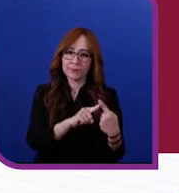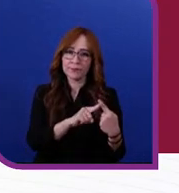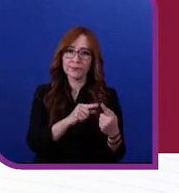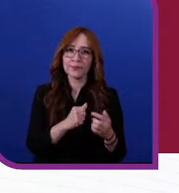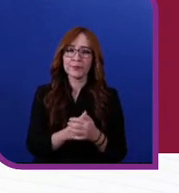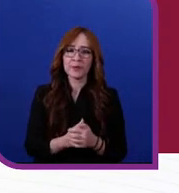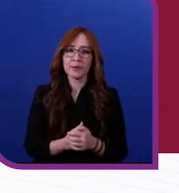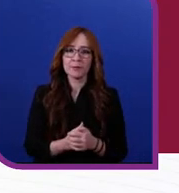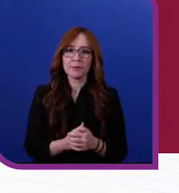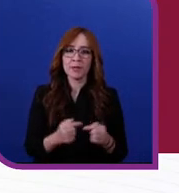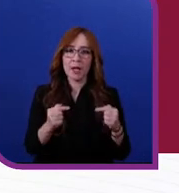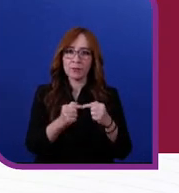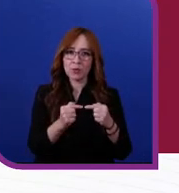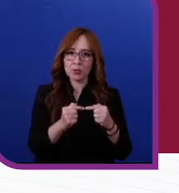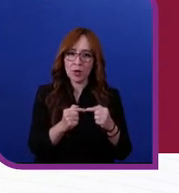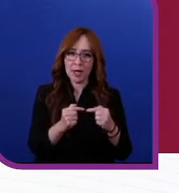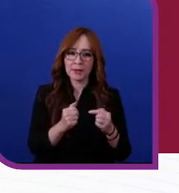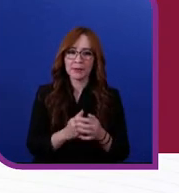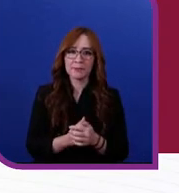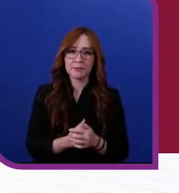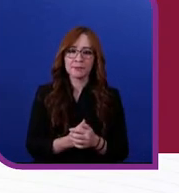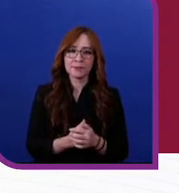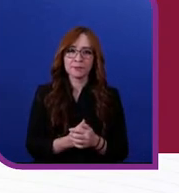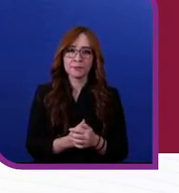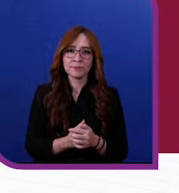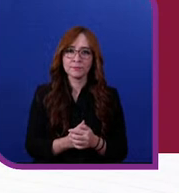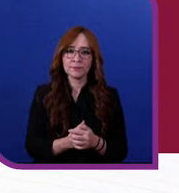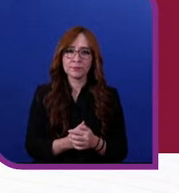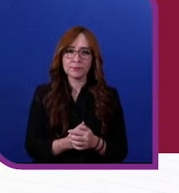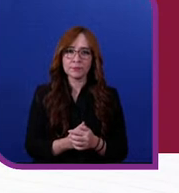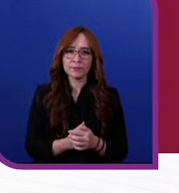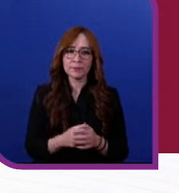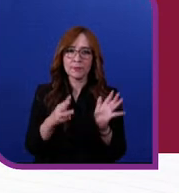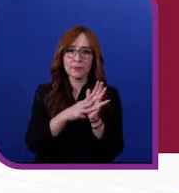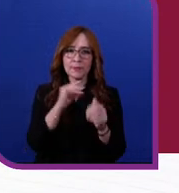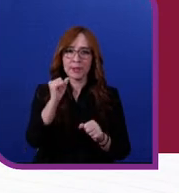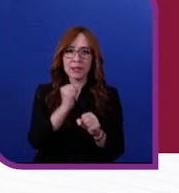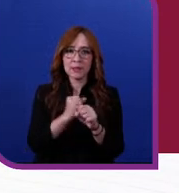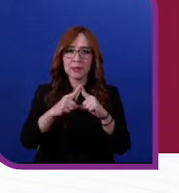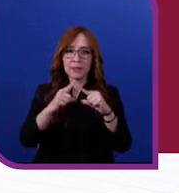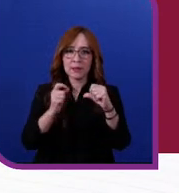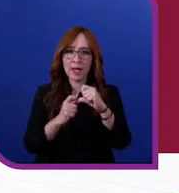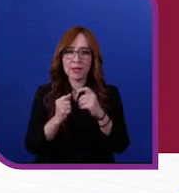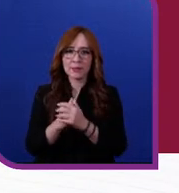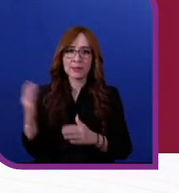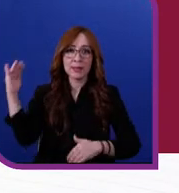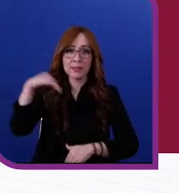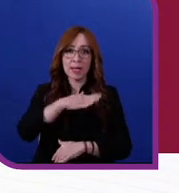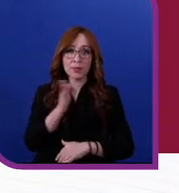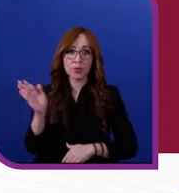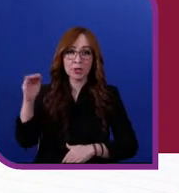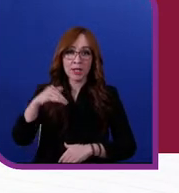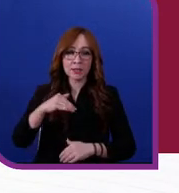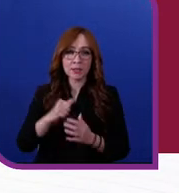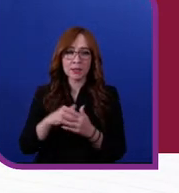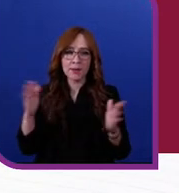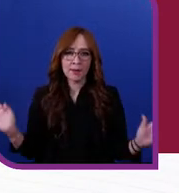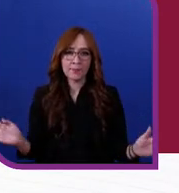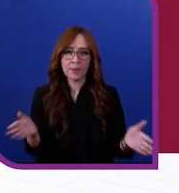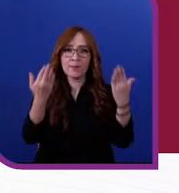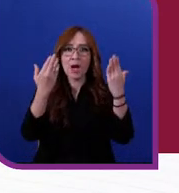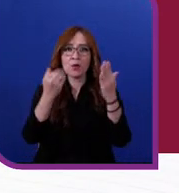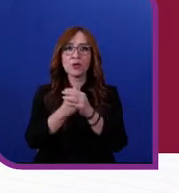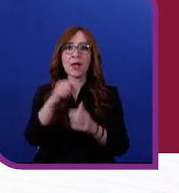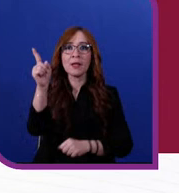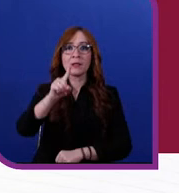road transport public Street lighting biskuit tertrending Right Now I just want to inform you electricity